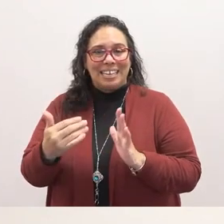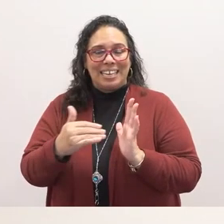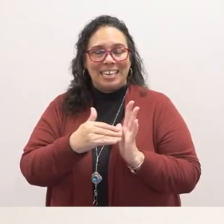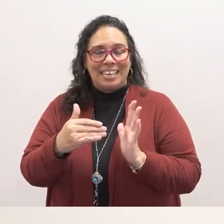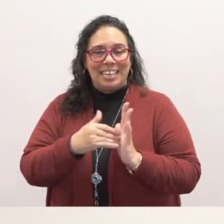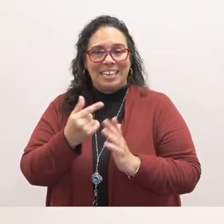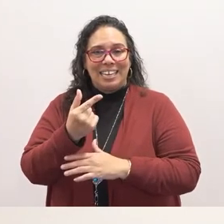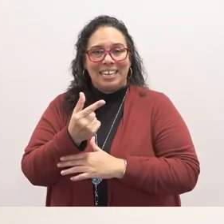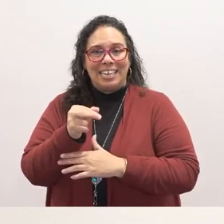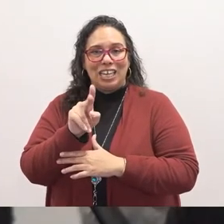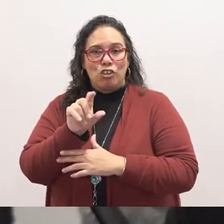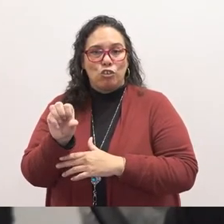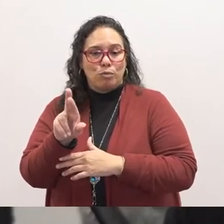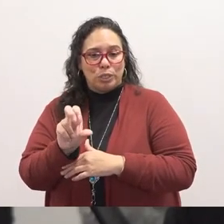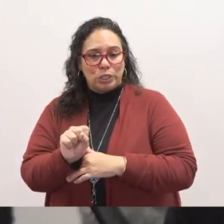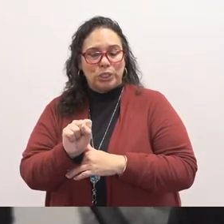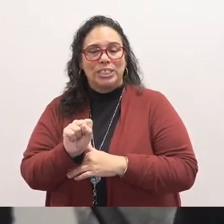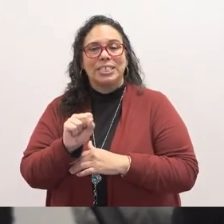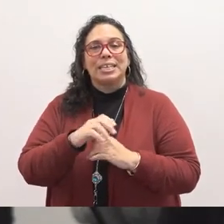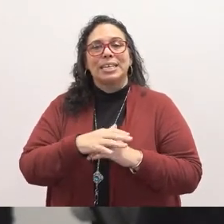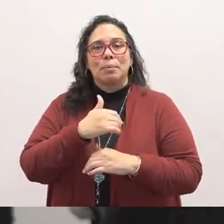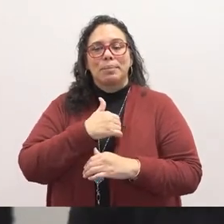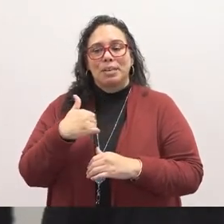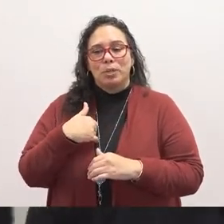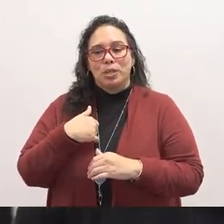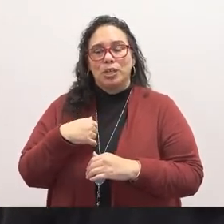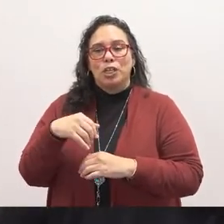Joey, who is also a Milligan alum.